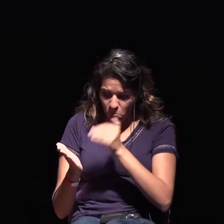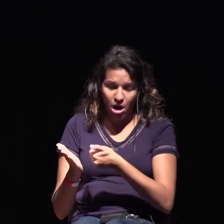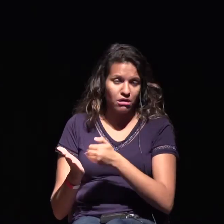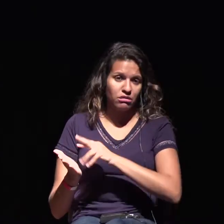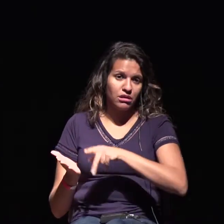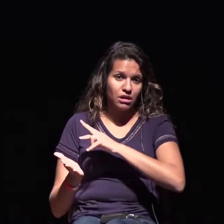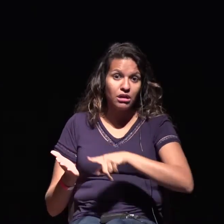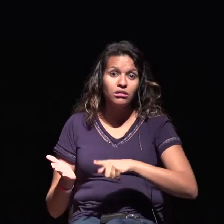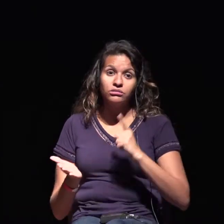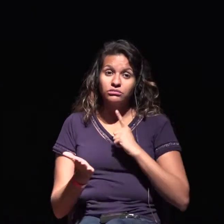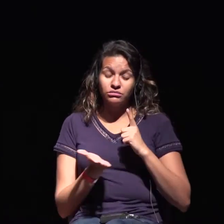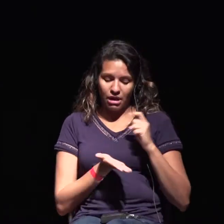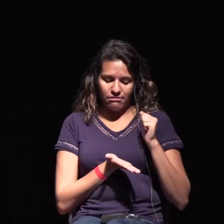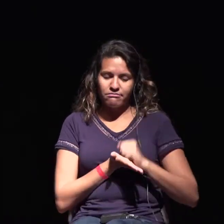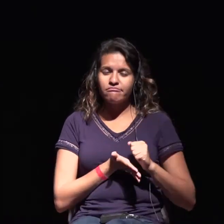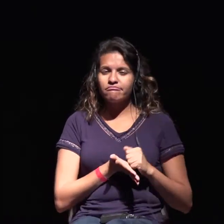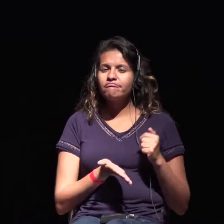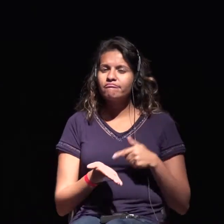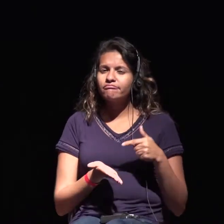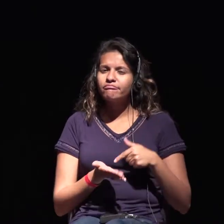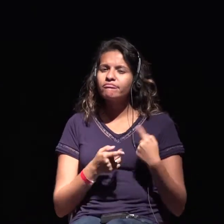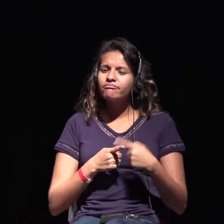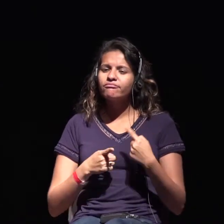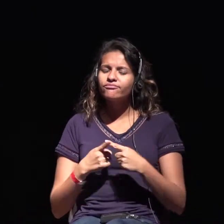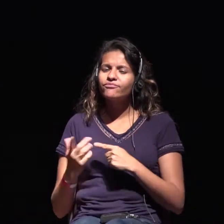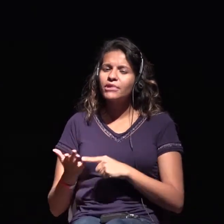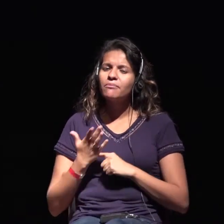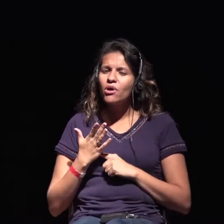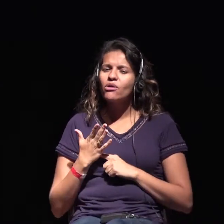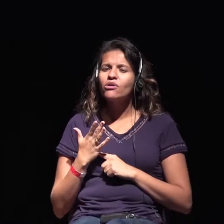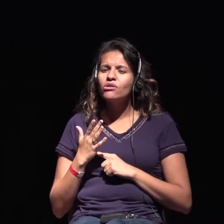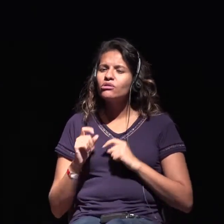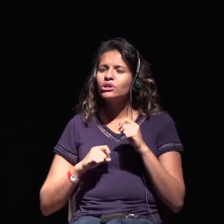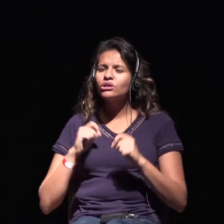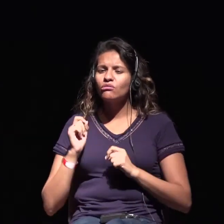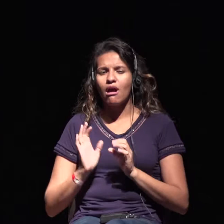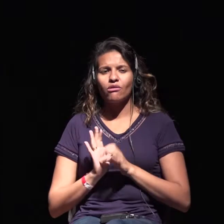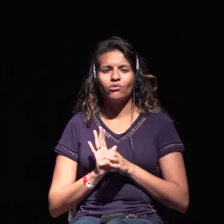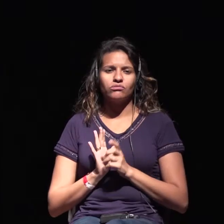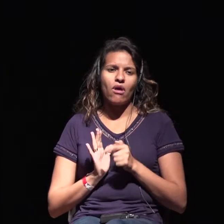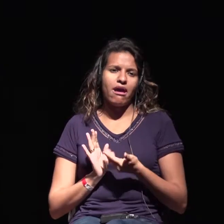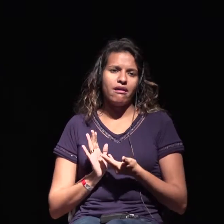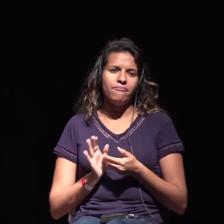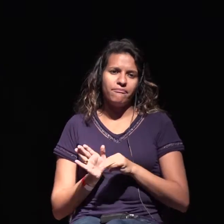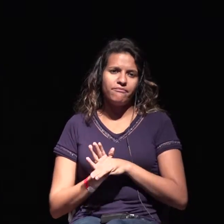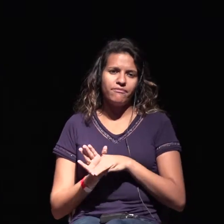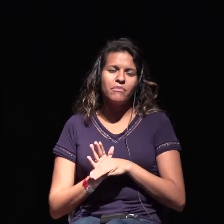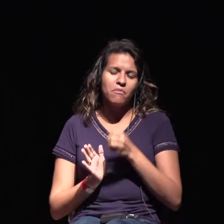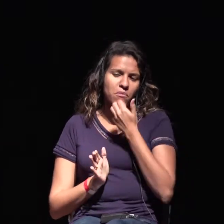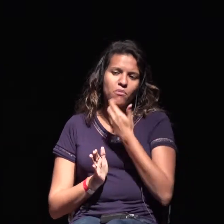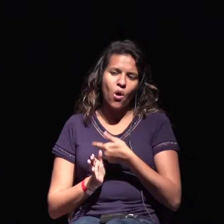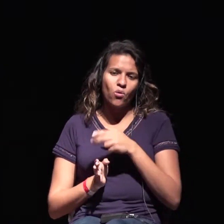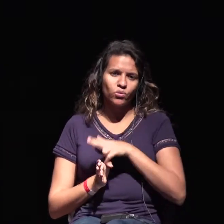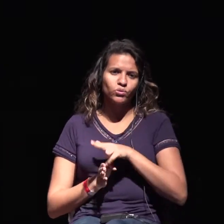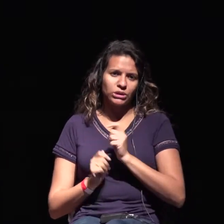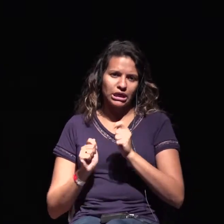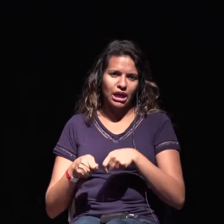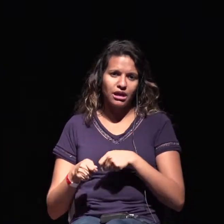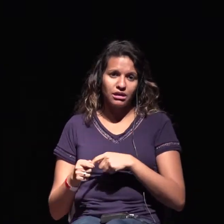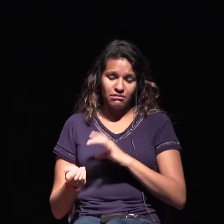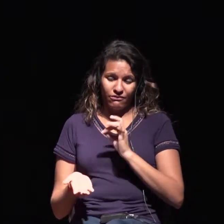the score functioned conceptually as a methodology rather than as a real pedagogical or utilitarian